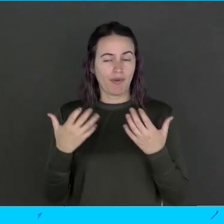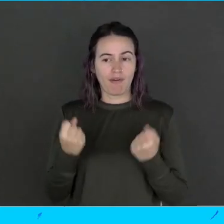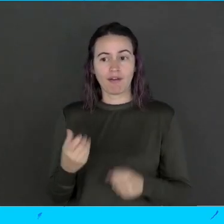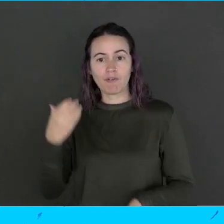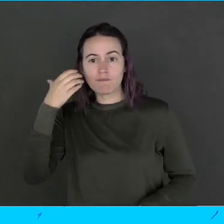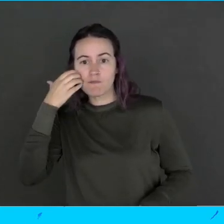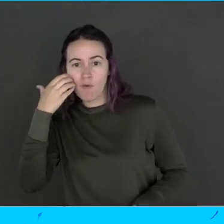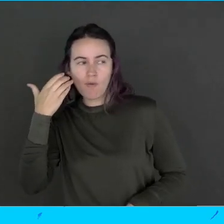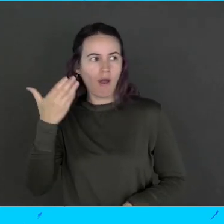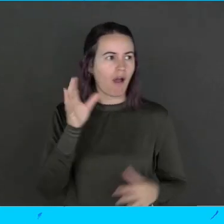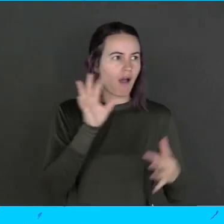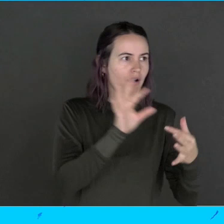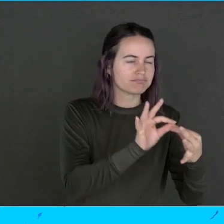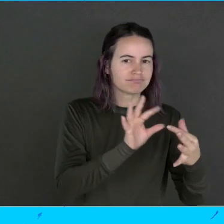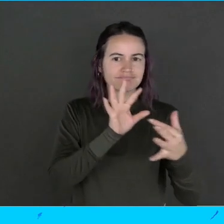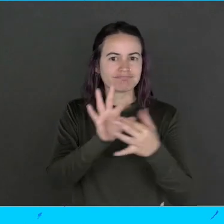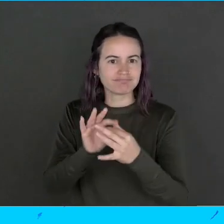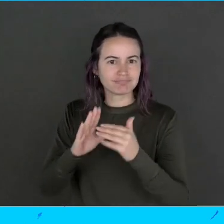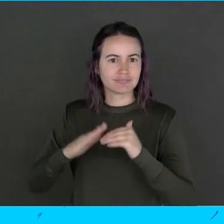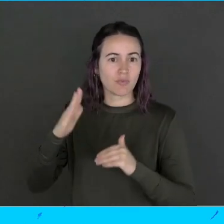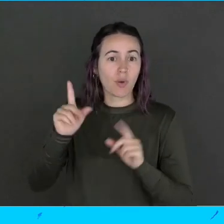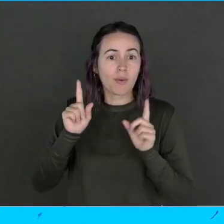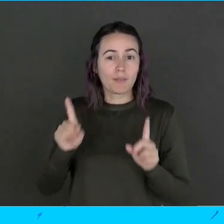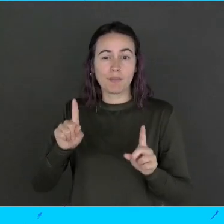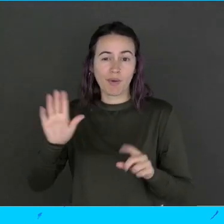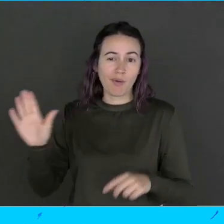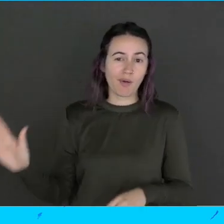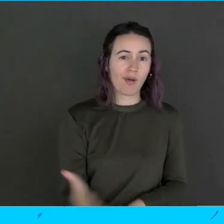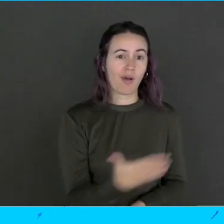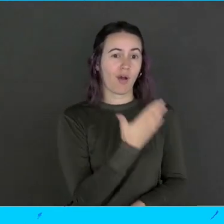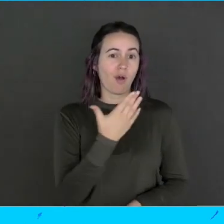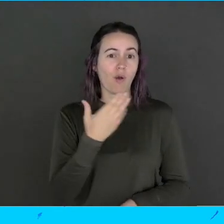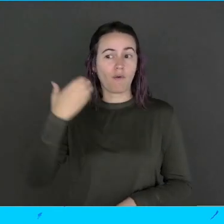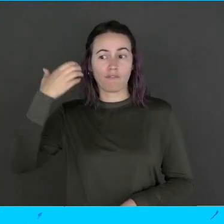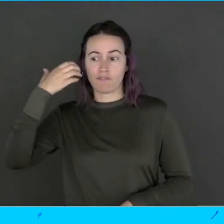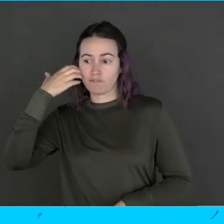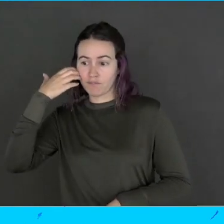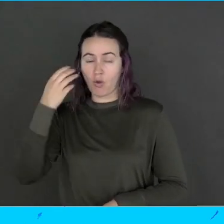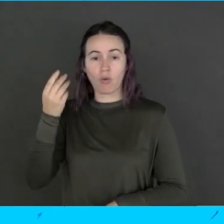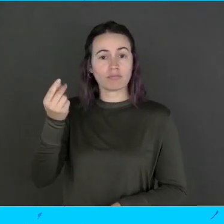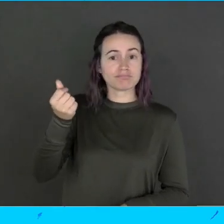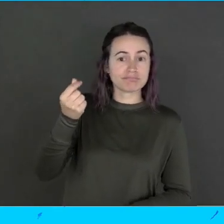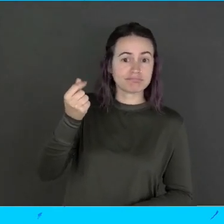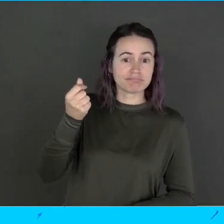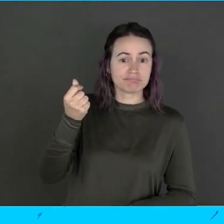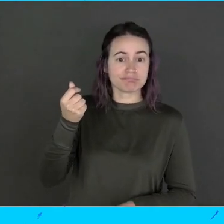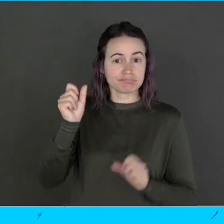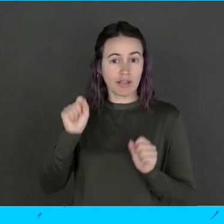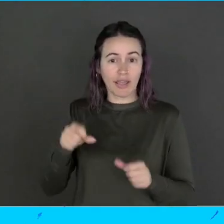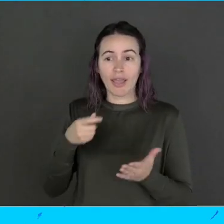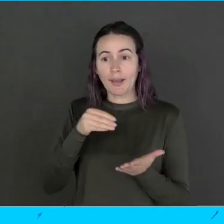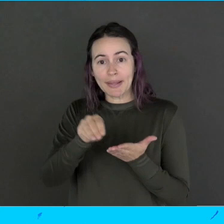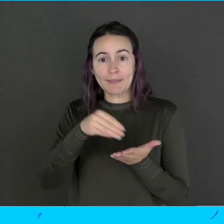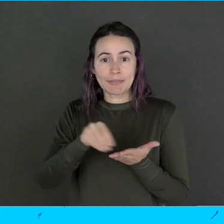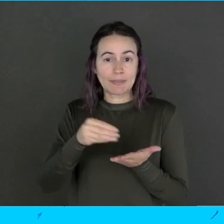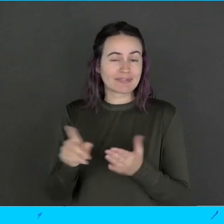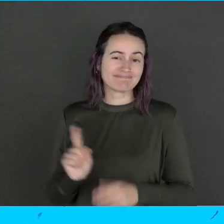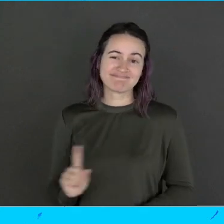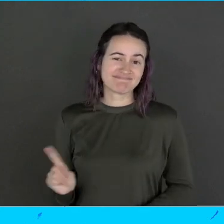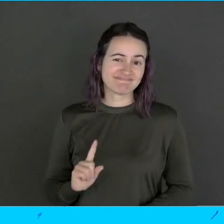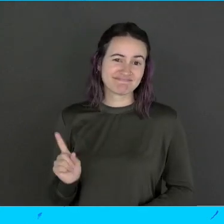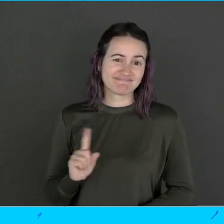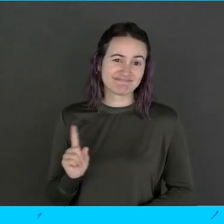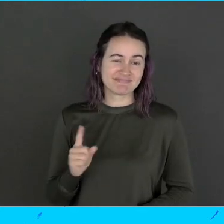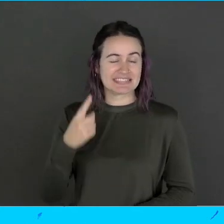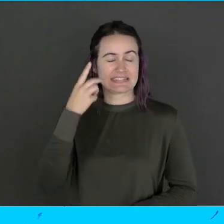But the truth is, not everyone can afford the data bills, especially those in hard-to-reach areas. There's a big gap, and